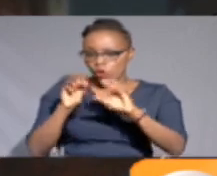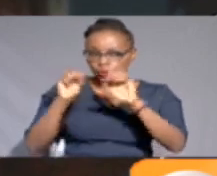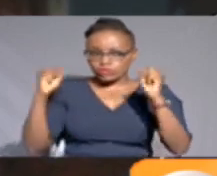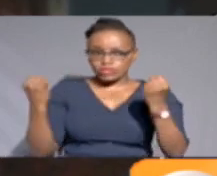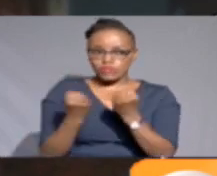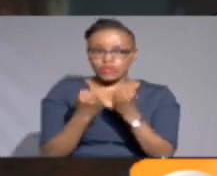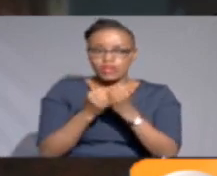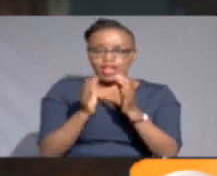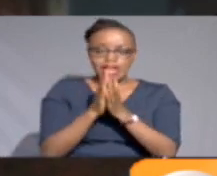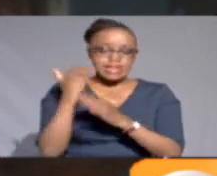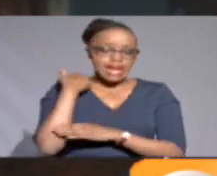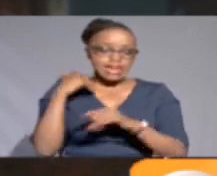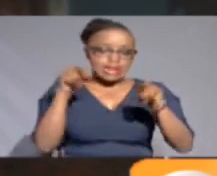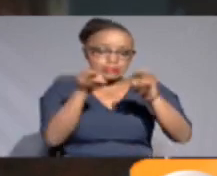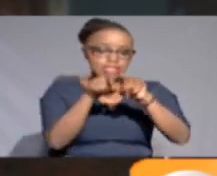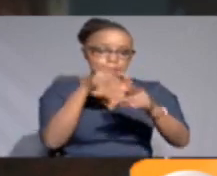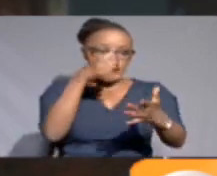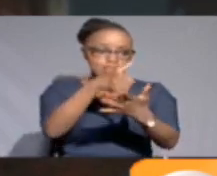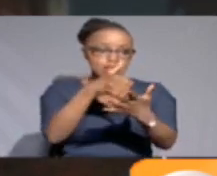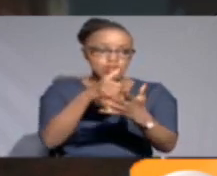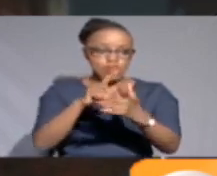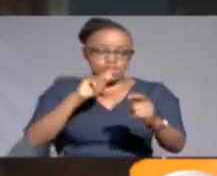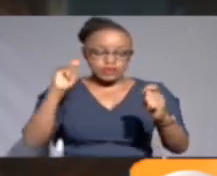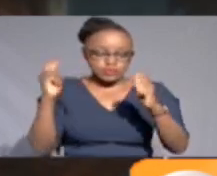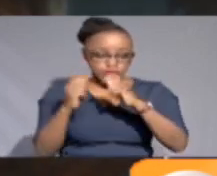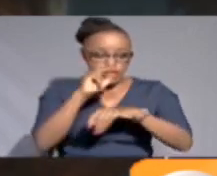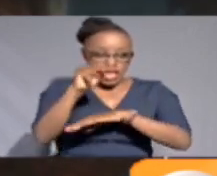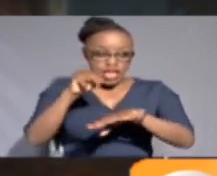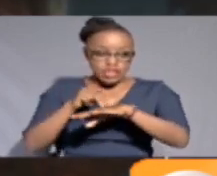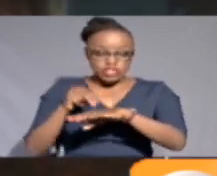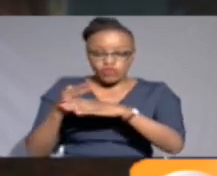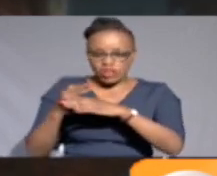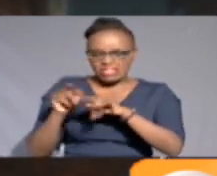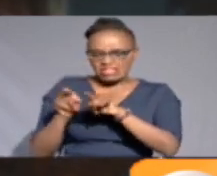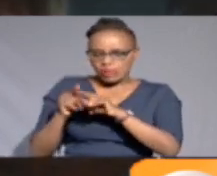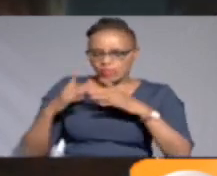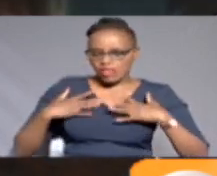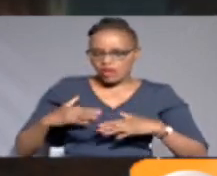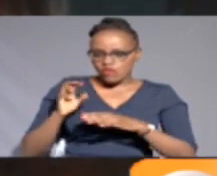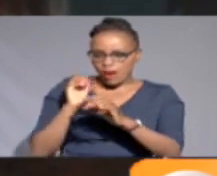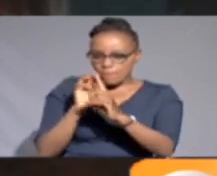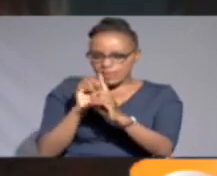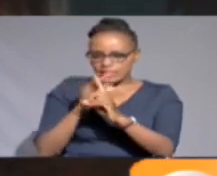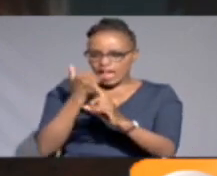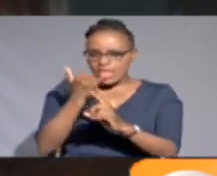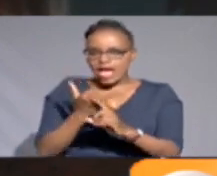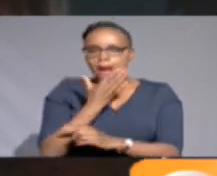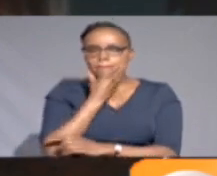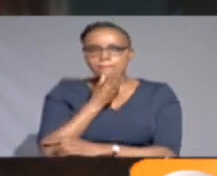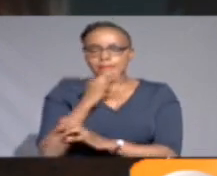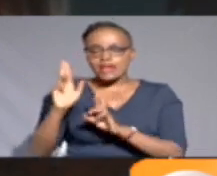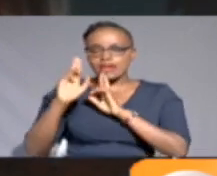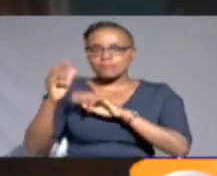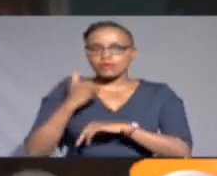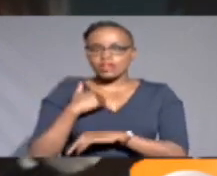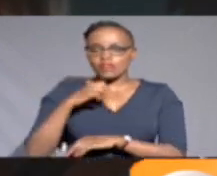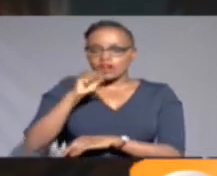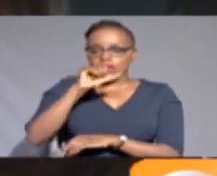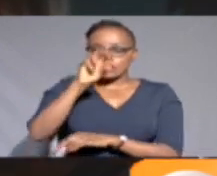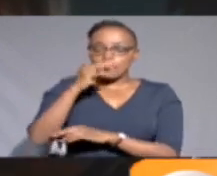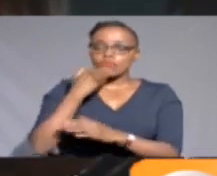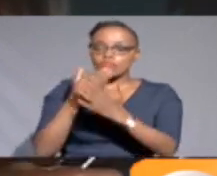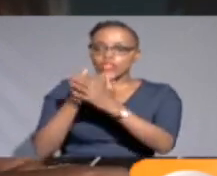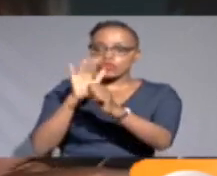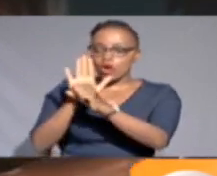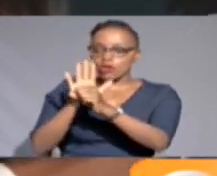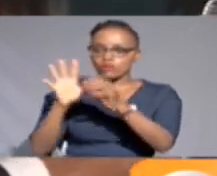and crime as well. And the founder of Transform Nations, a body that deals with mentoring young men, has some thoughts on that. Simon Bevy, thank you for joining